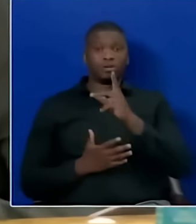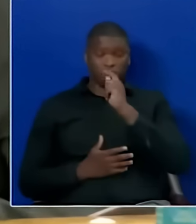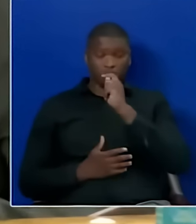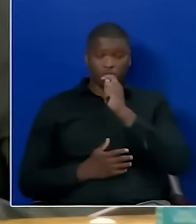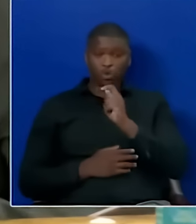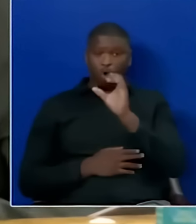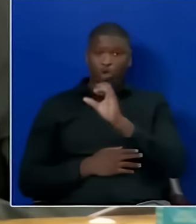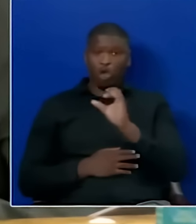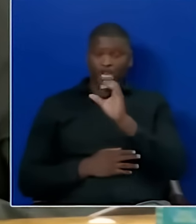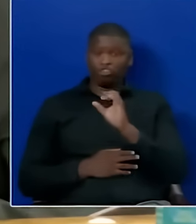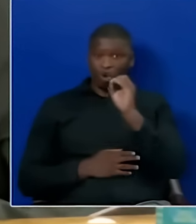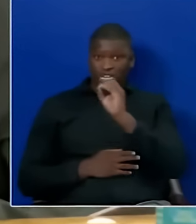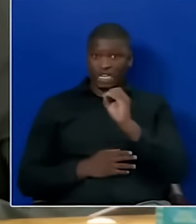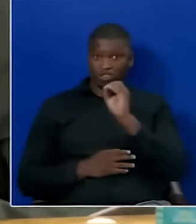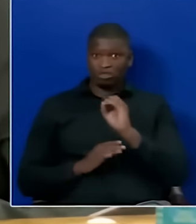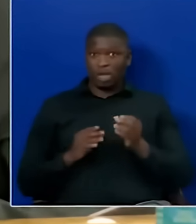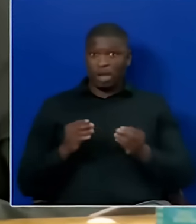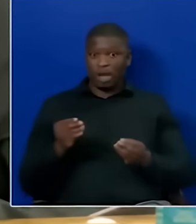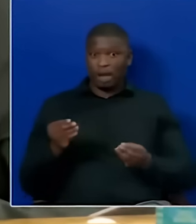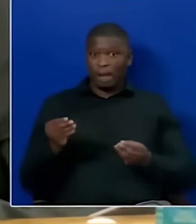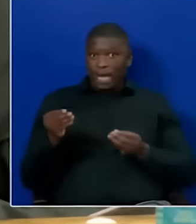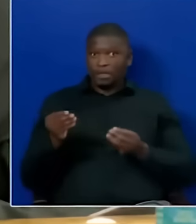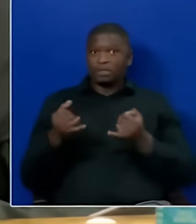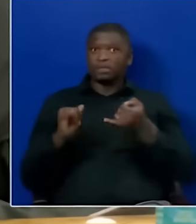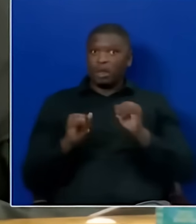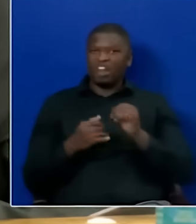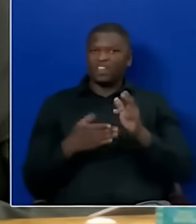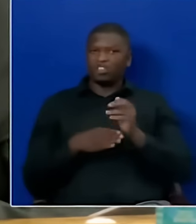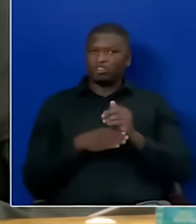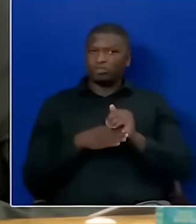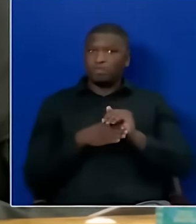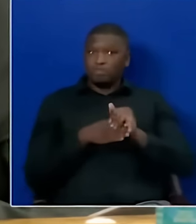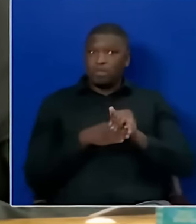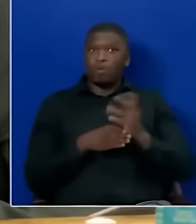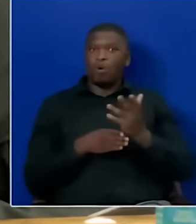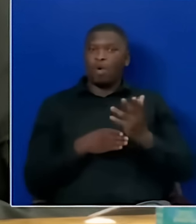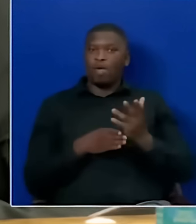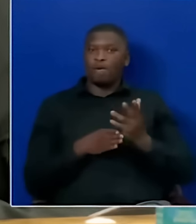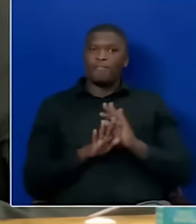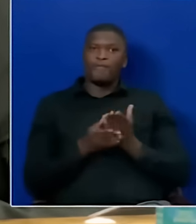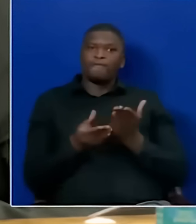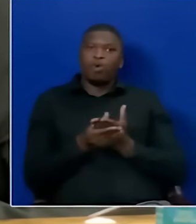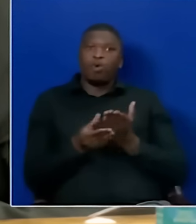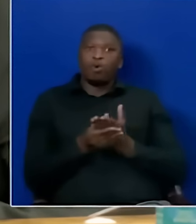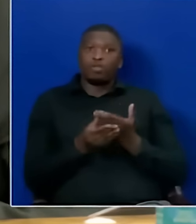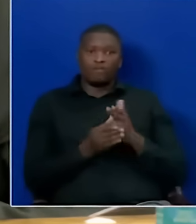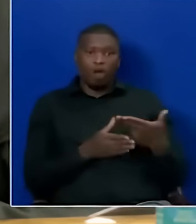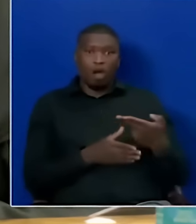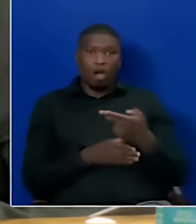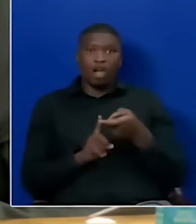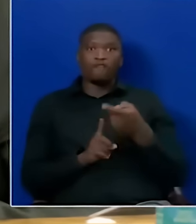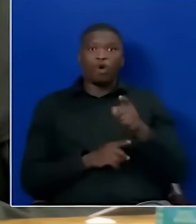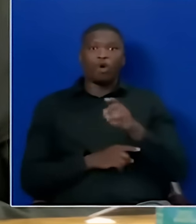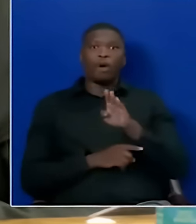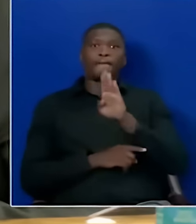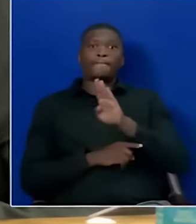be still stapled to the ballistics folder for the Bramley case. That is correct. We do that, Commissioner.